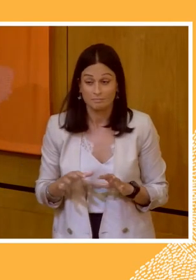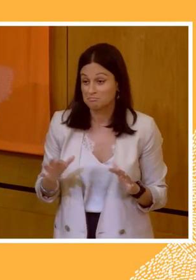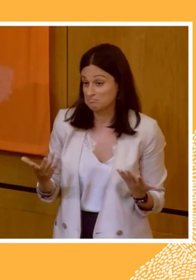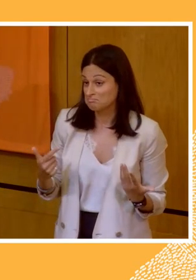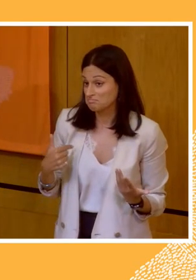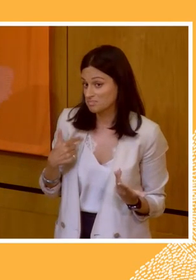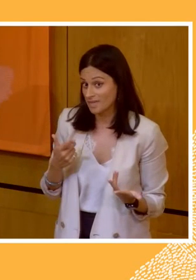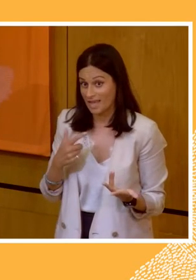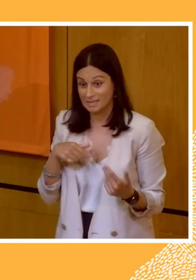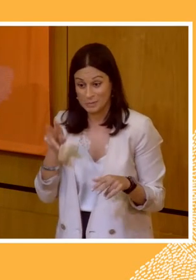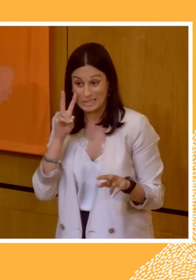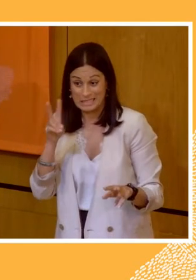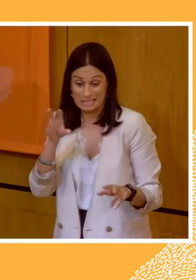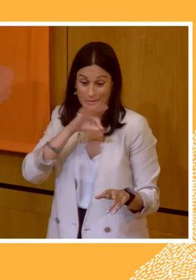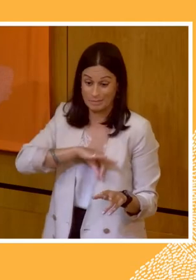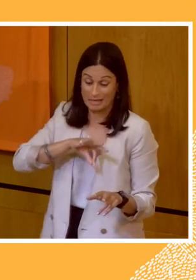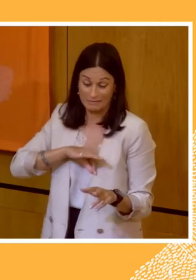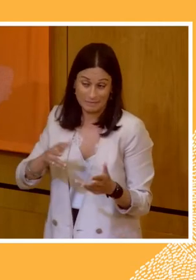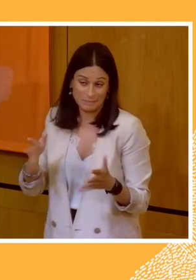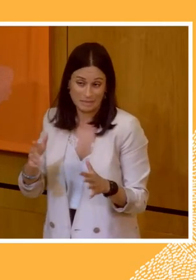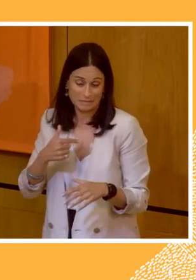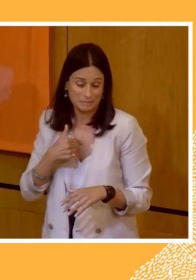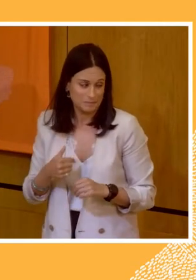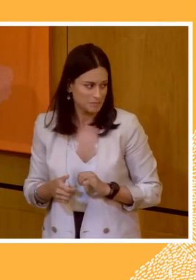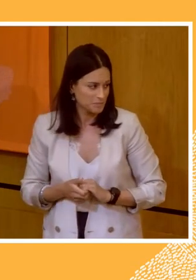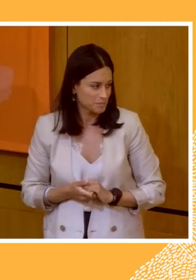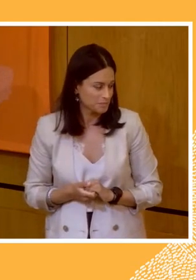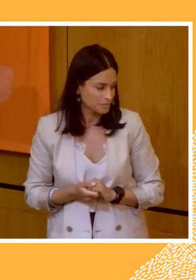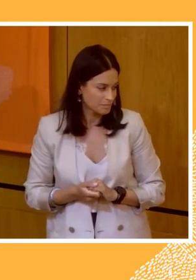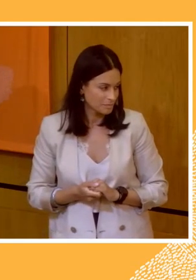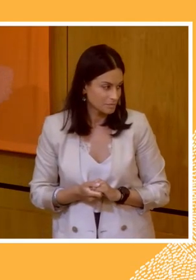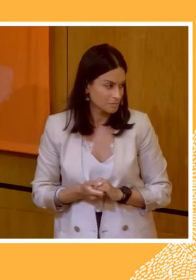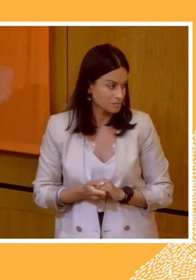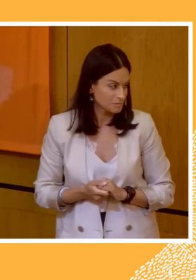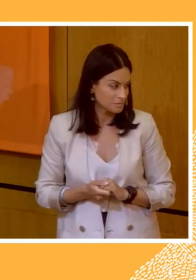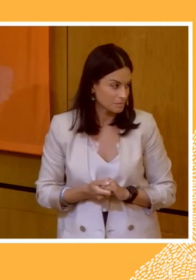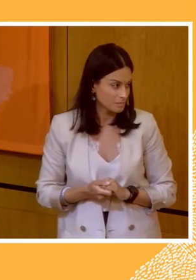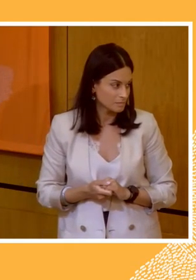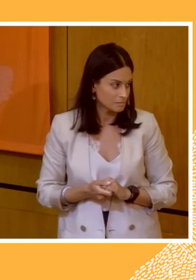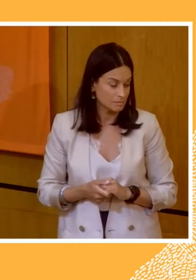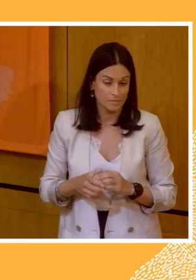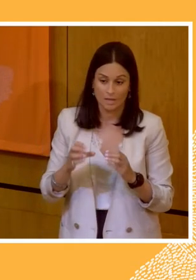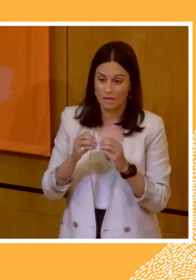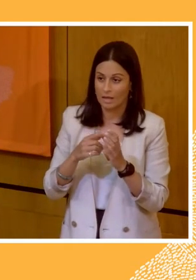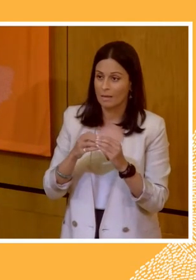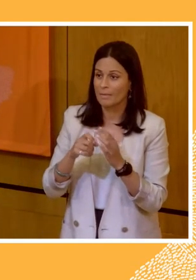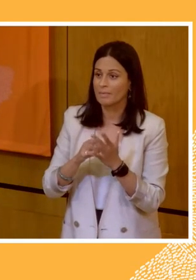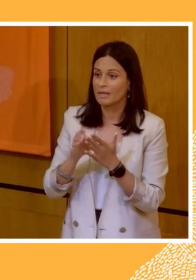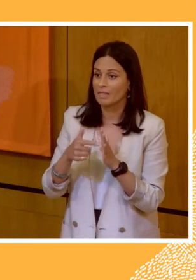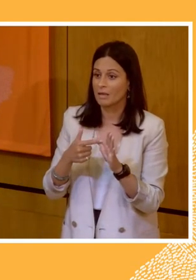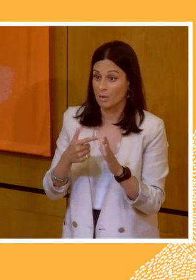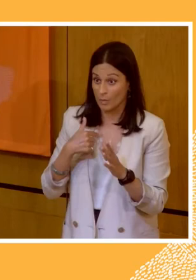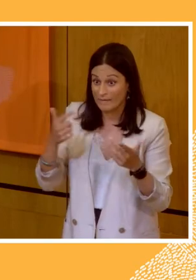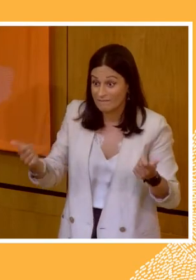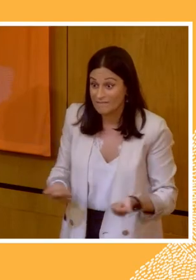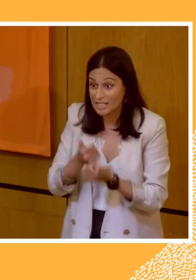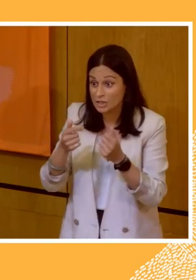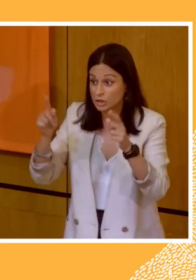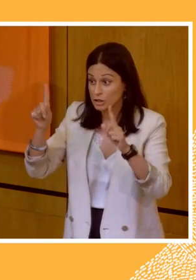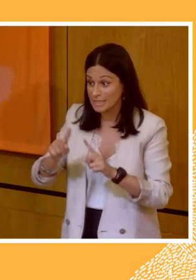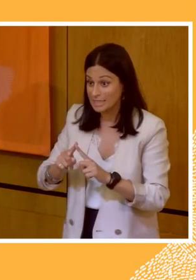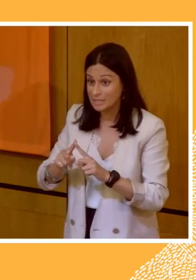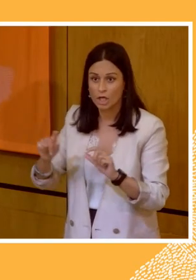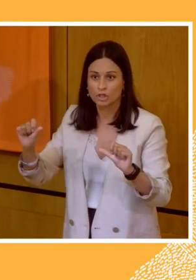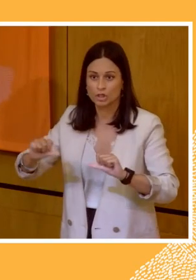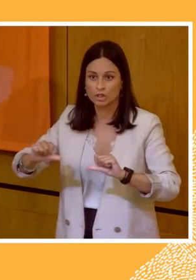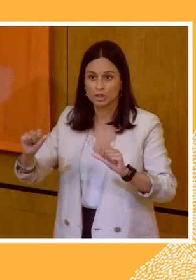That is the way I see we have benefited. Two things. things. One, we haven't finished the India podcast,